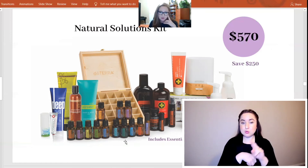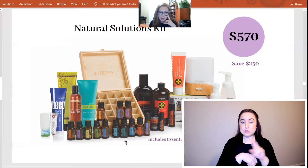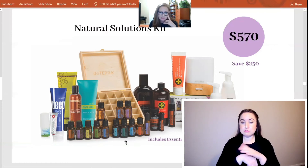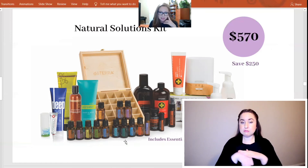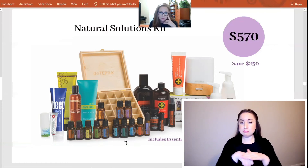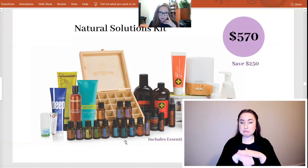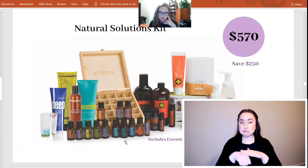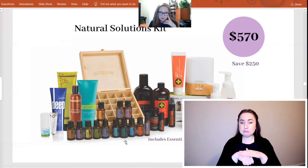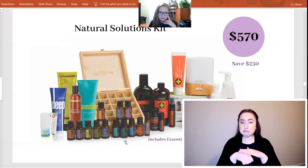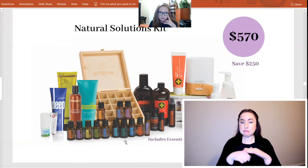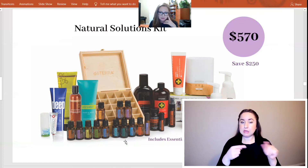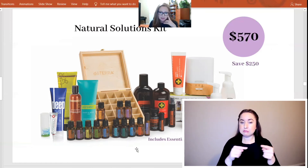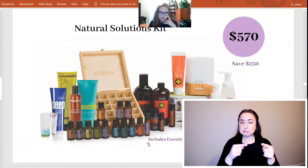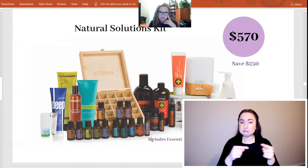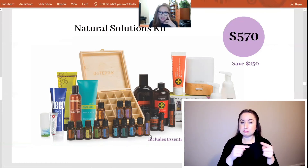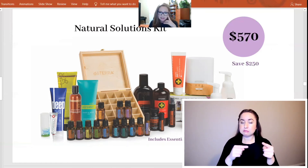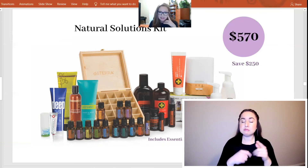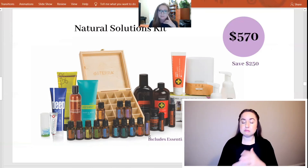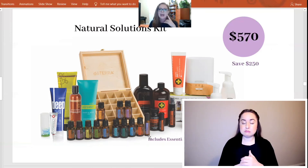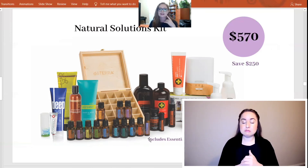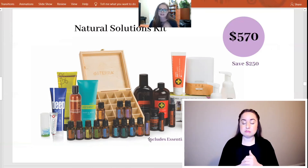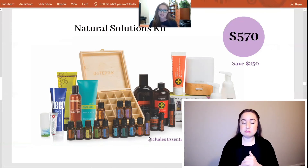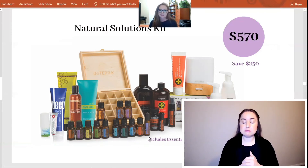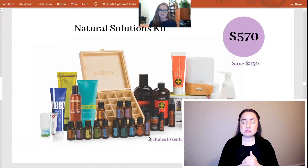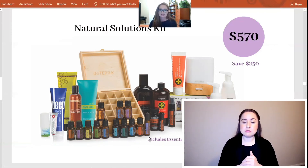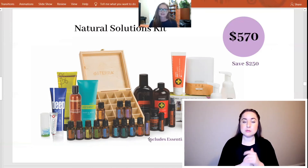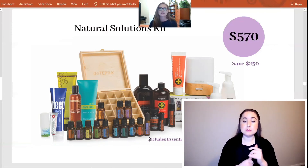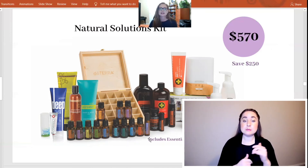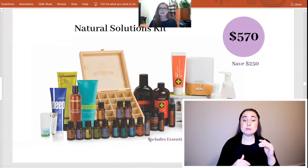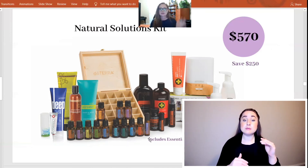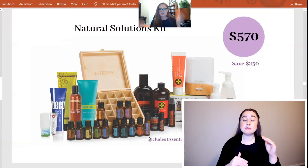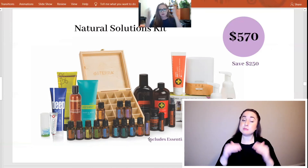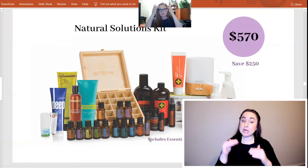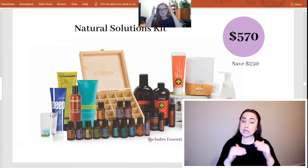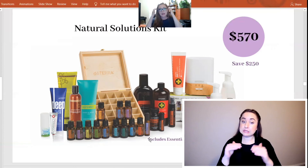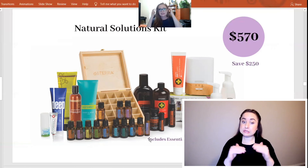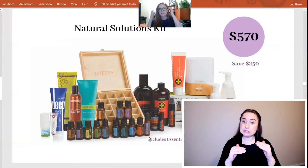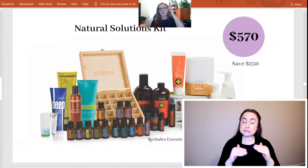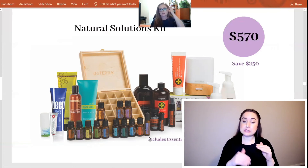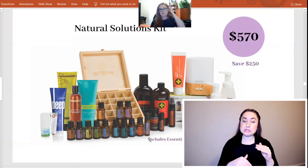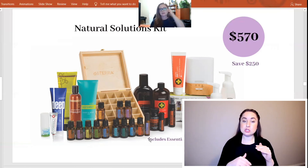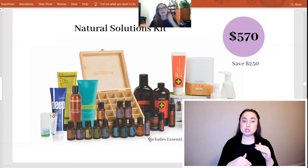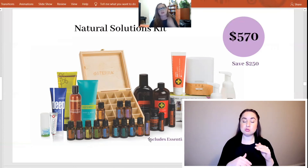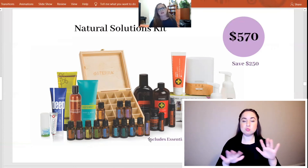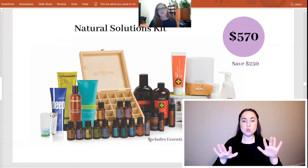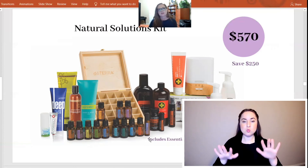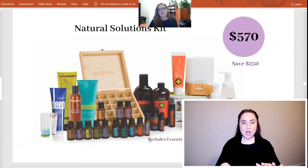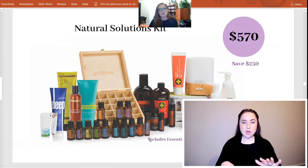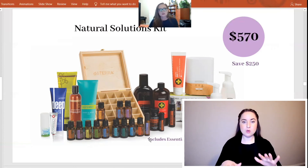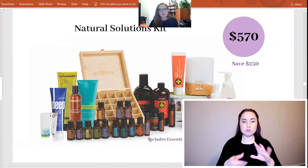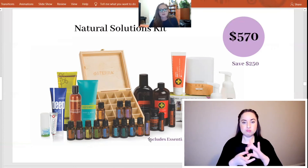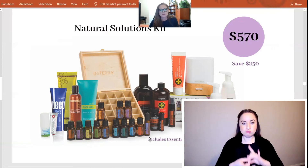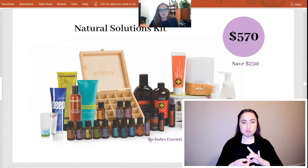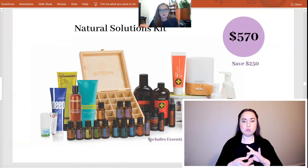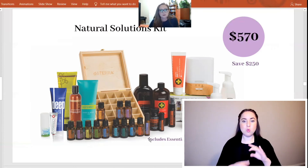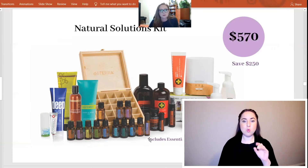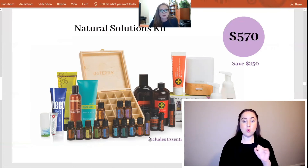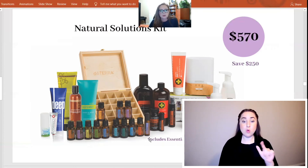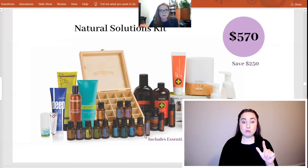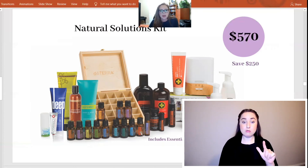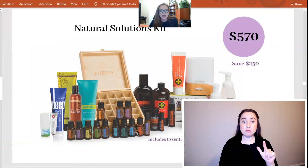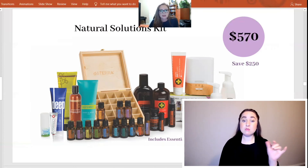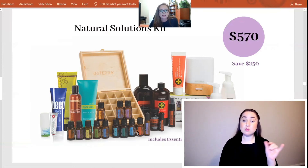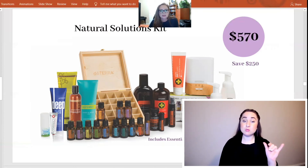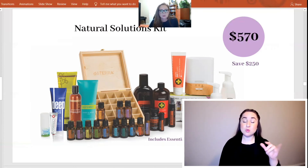is our grounding oil. And then past tense is for head tension. So those are just a few